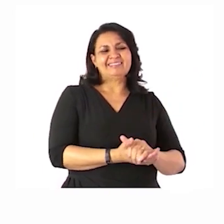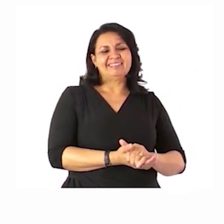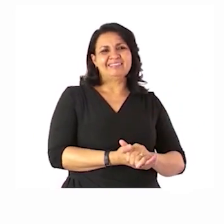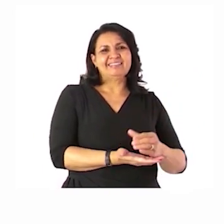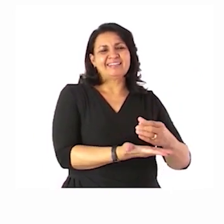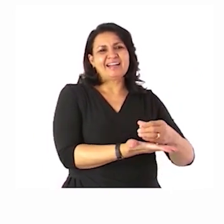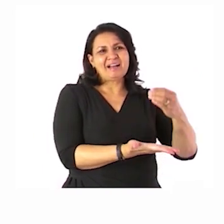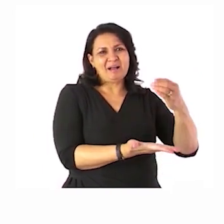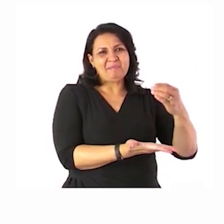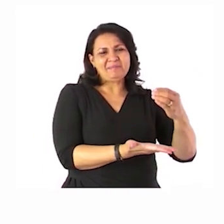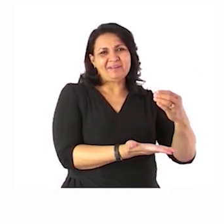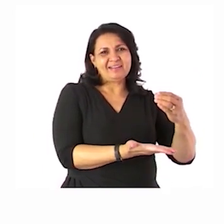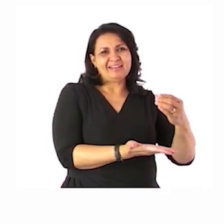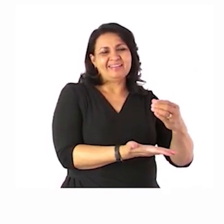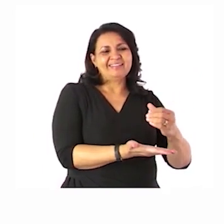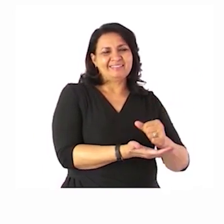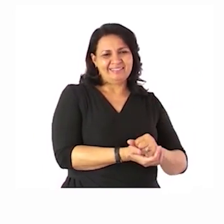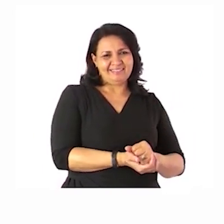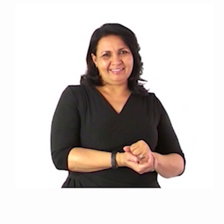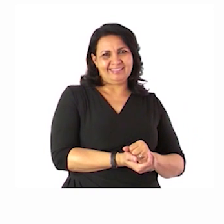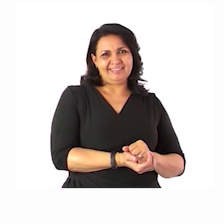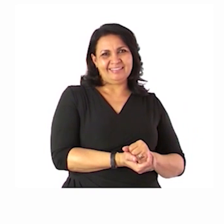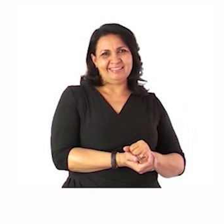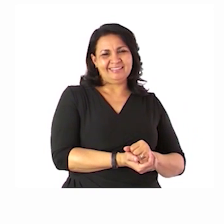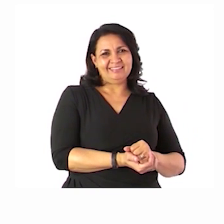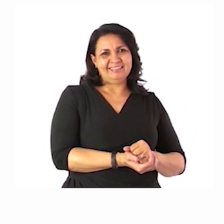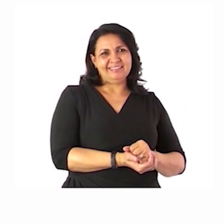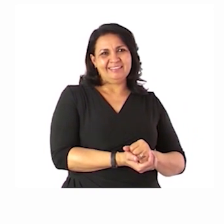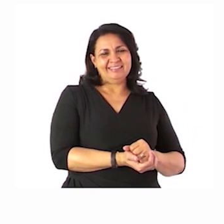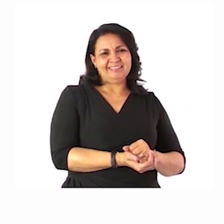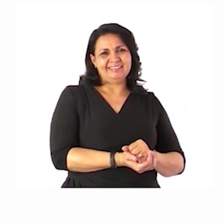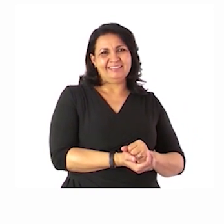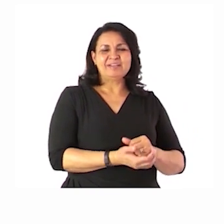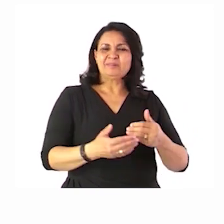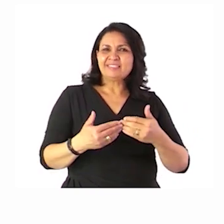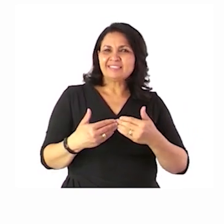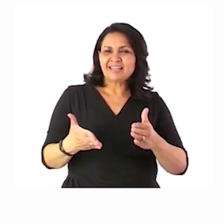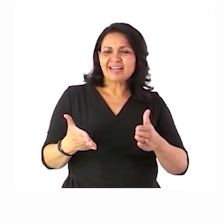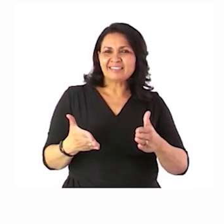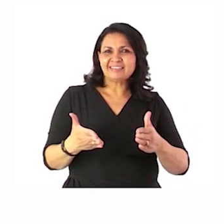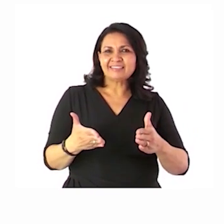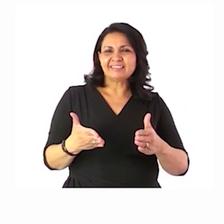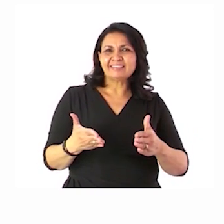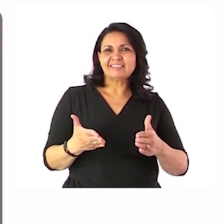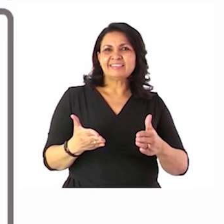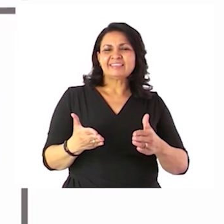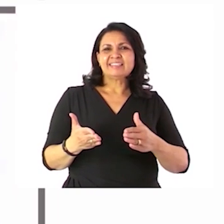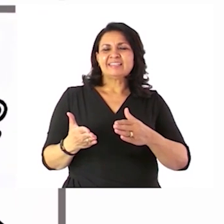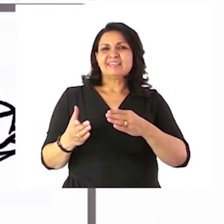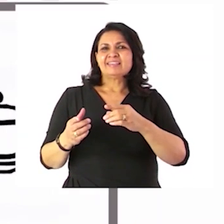pour your tea inside. So when you start at the arrow, Just keep your little